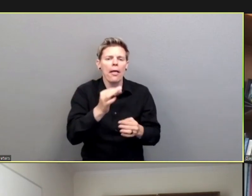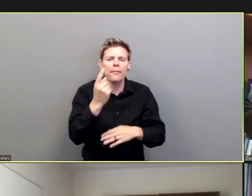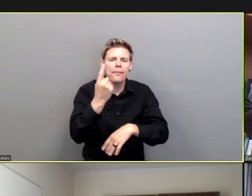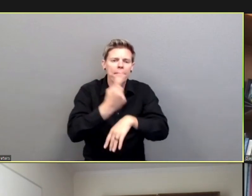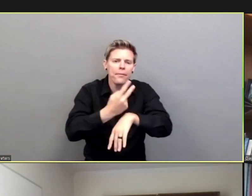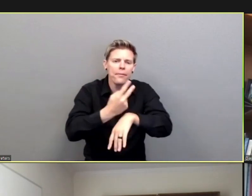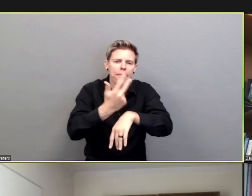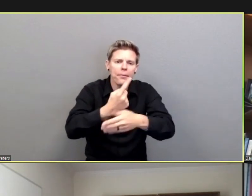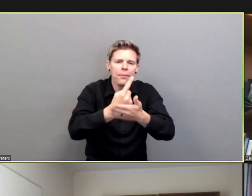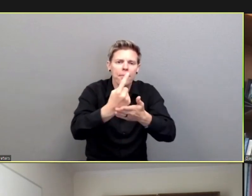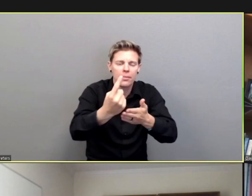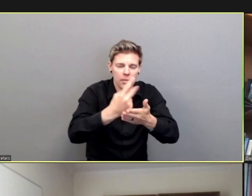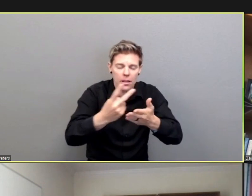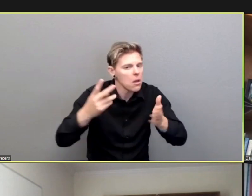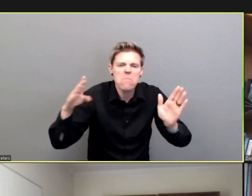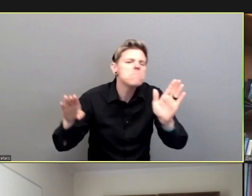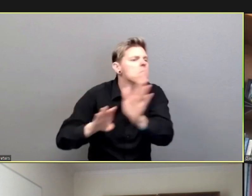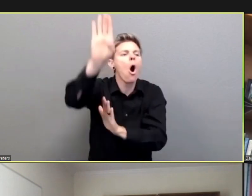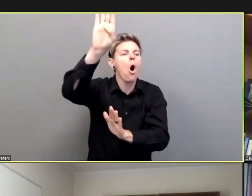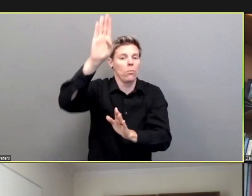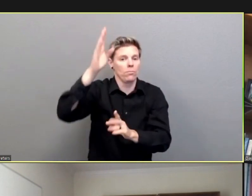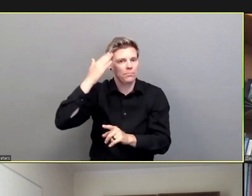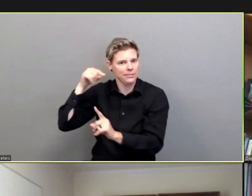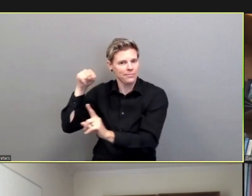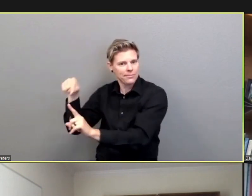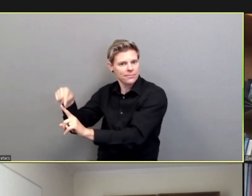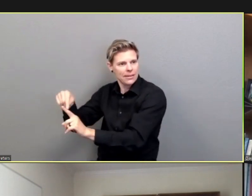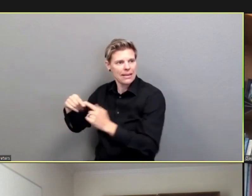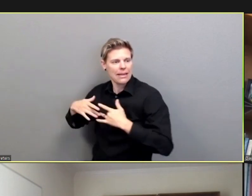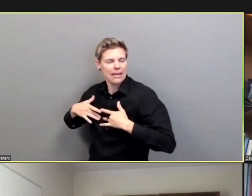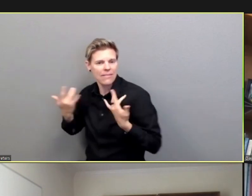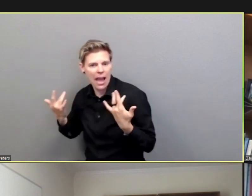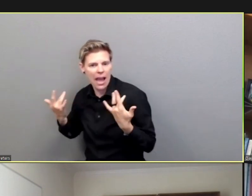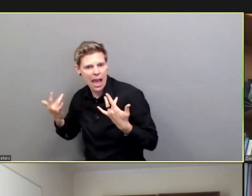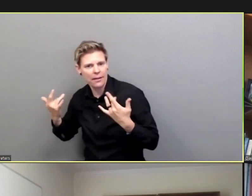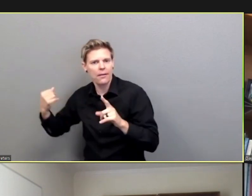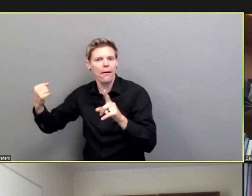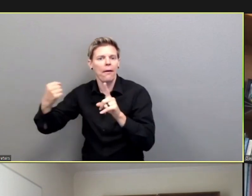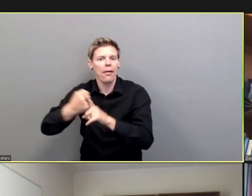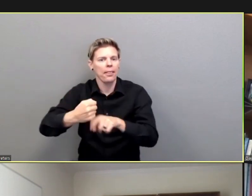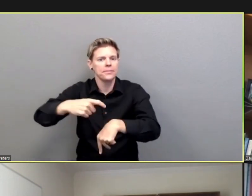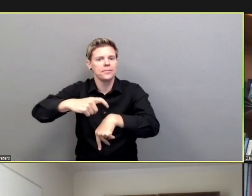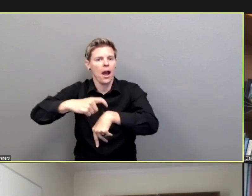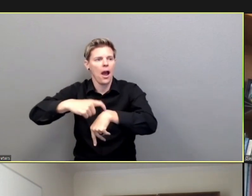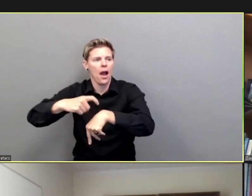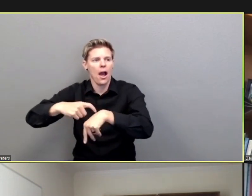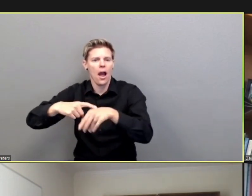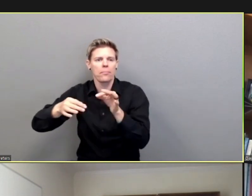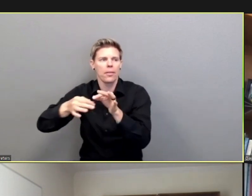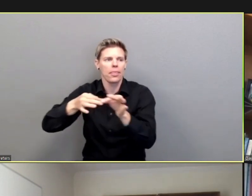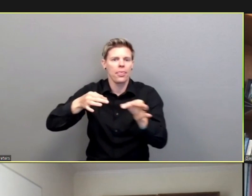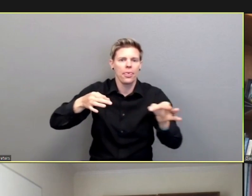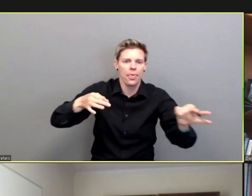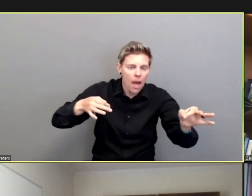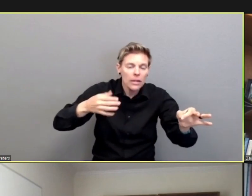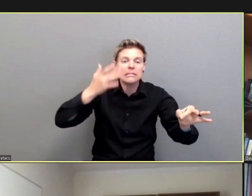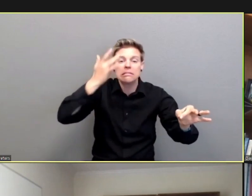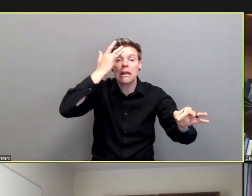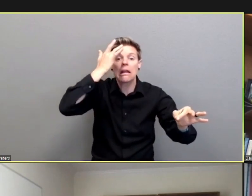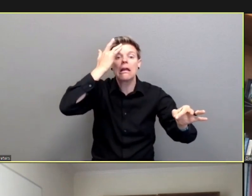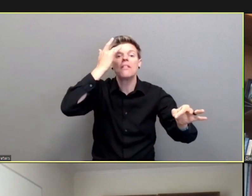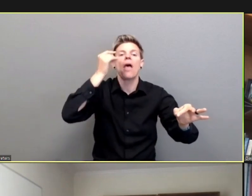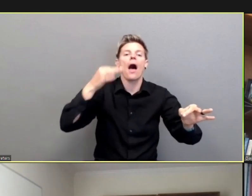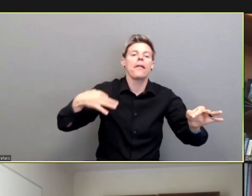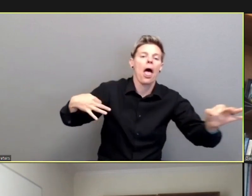people who become seriously ill end up in the hospital. So remember, there's